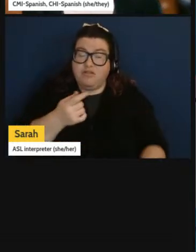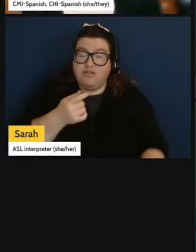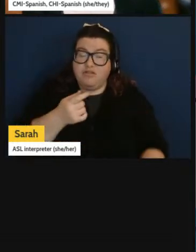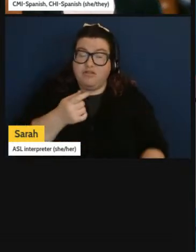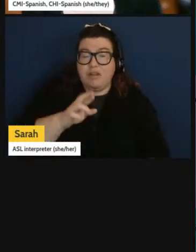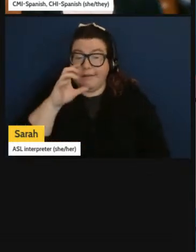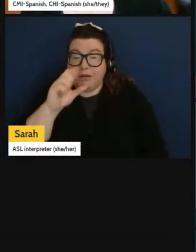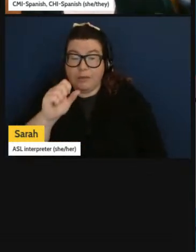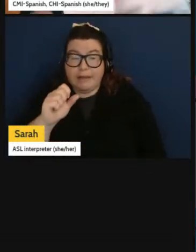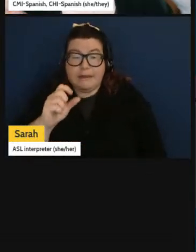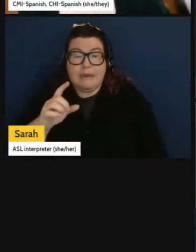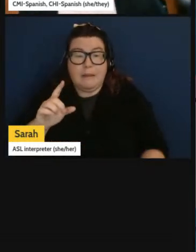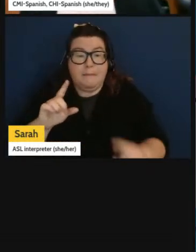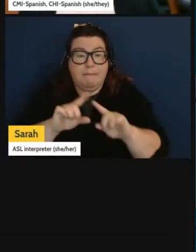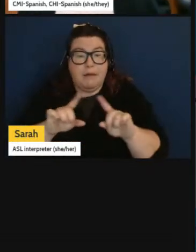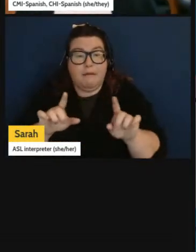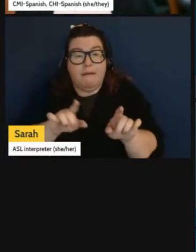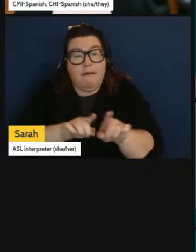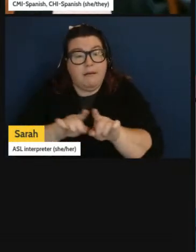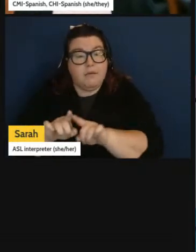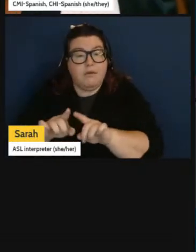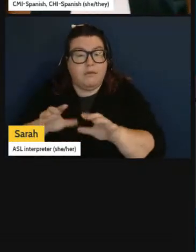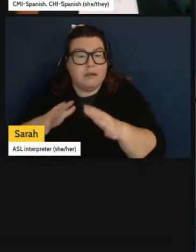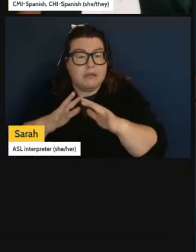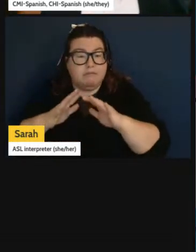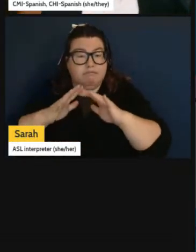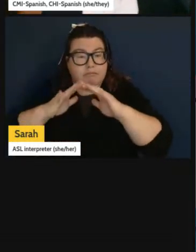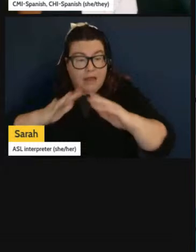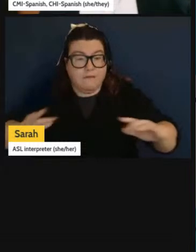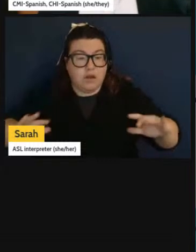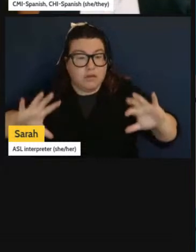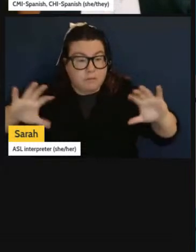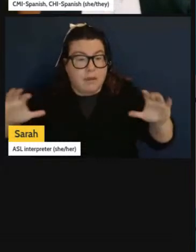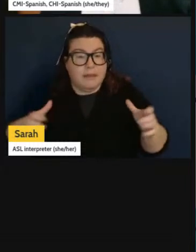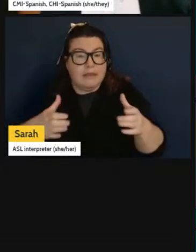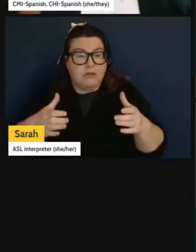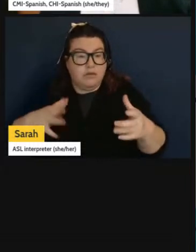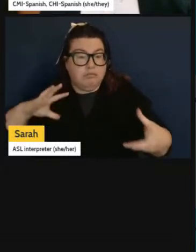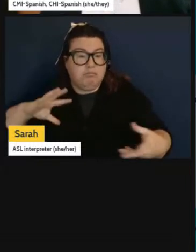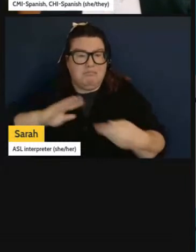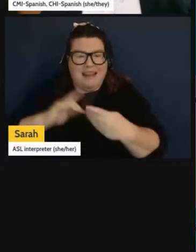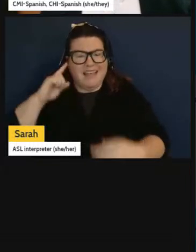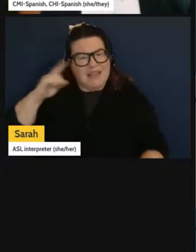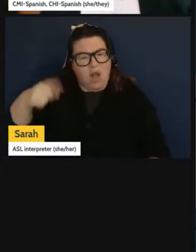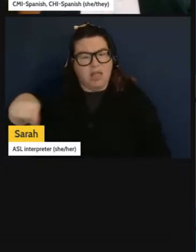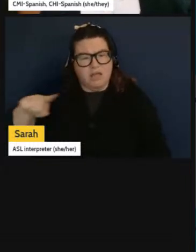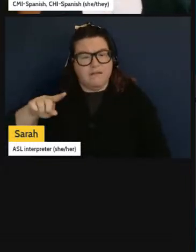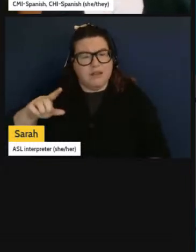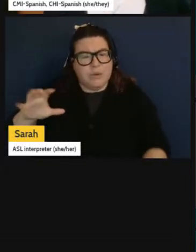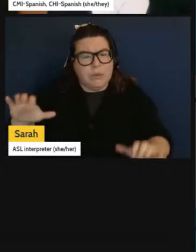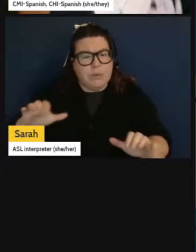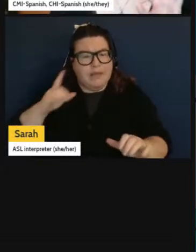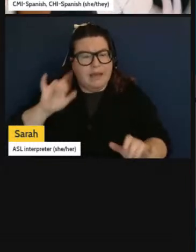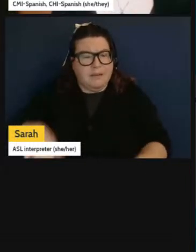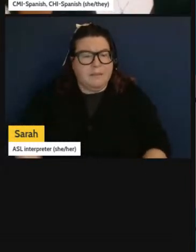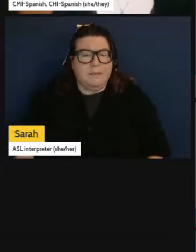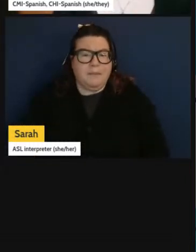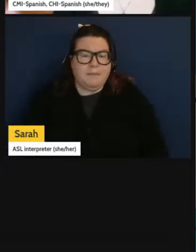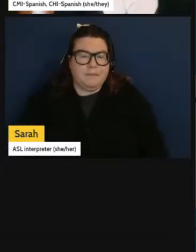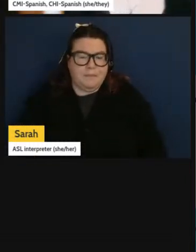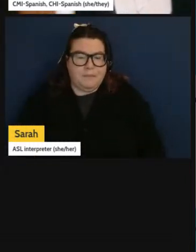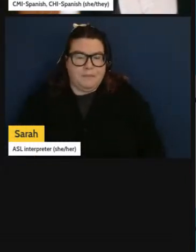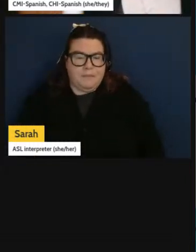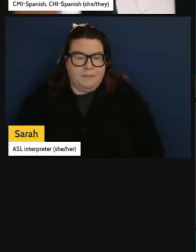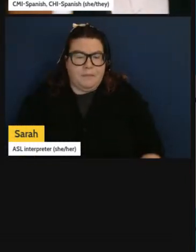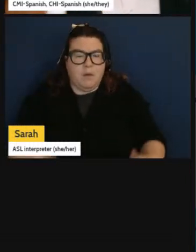sexuality, but diverse populations as a whole, which I think all of us do. Okay. So as we go through these